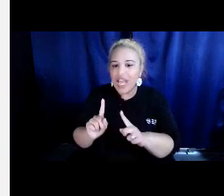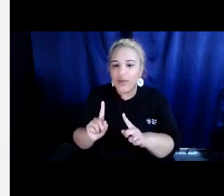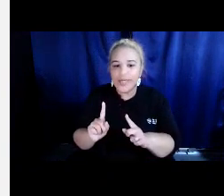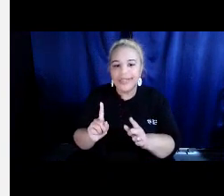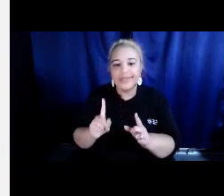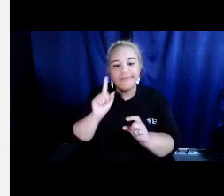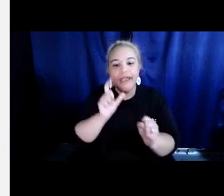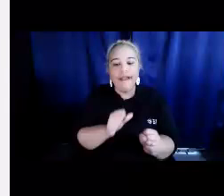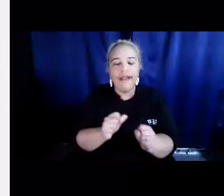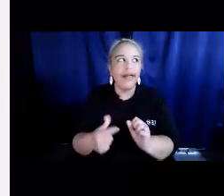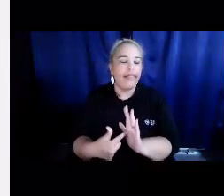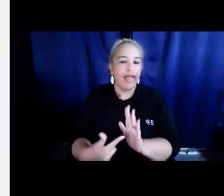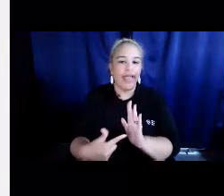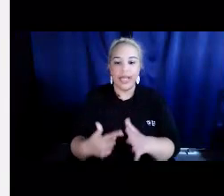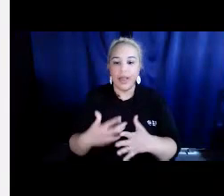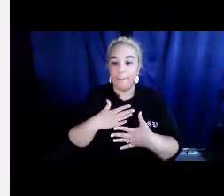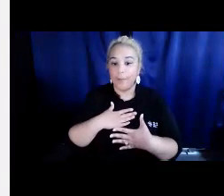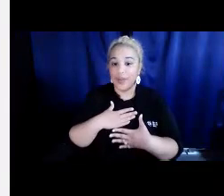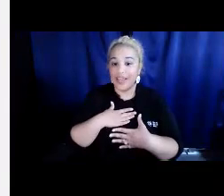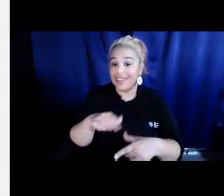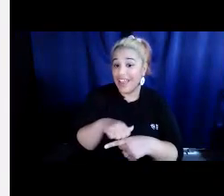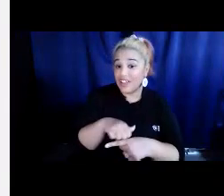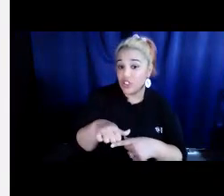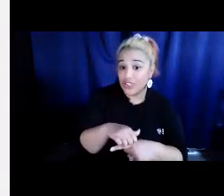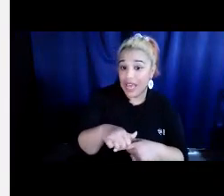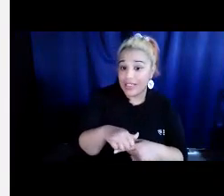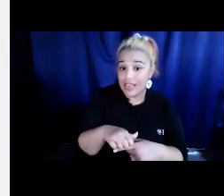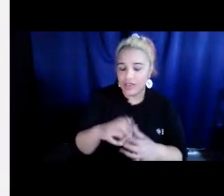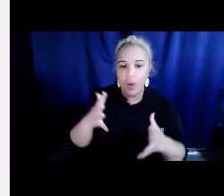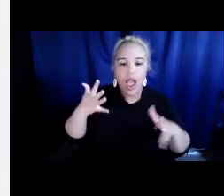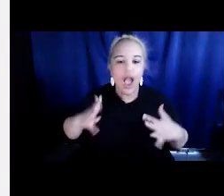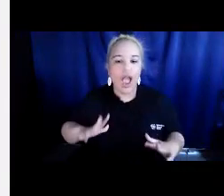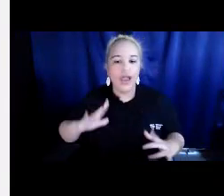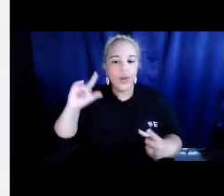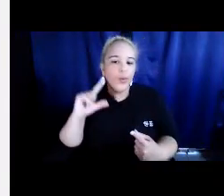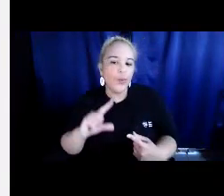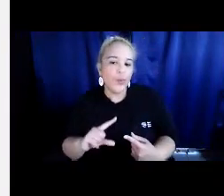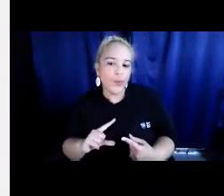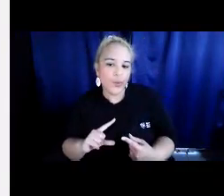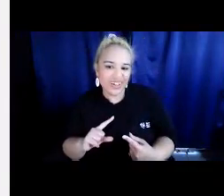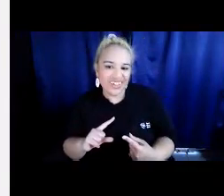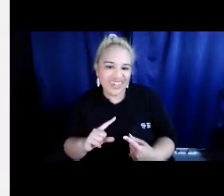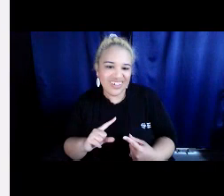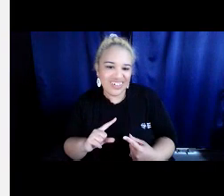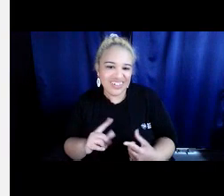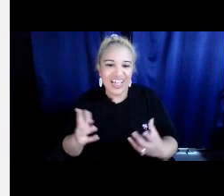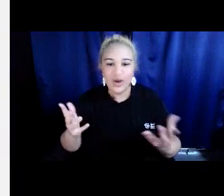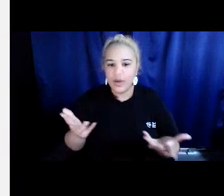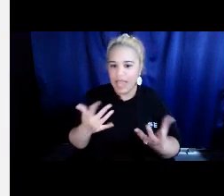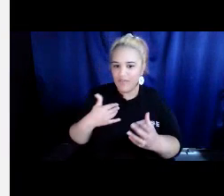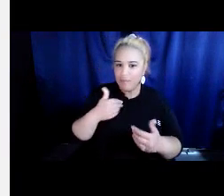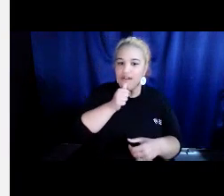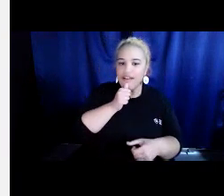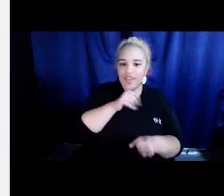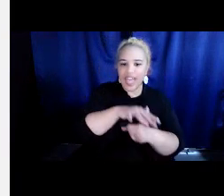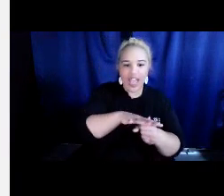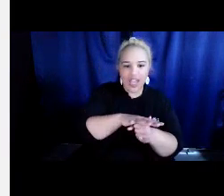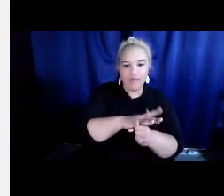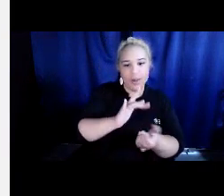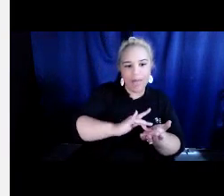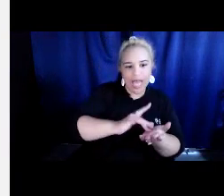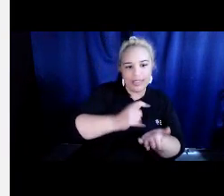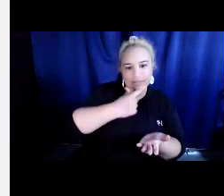workplace and in community spaces, let's ask our audience for the participation again. On your screen, a poll